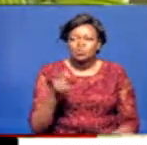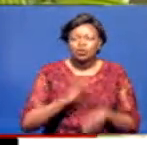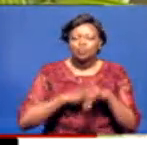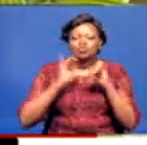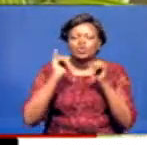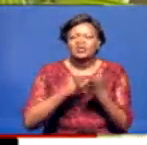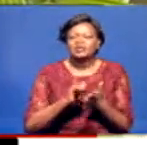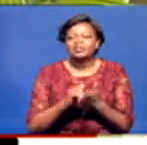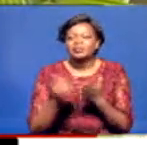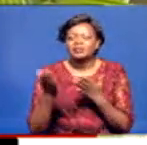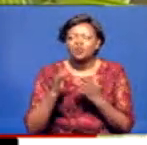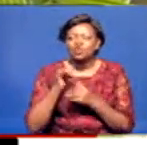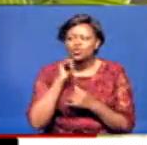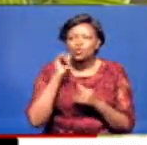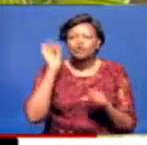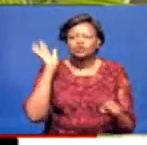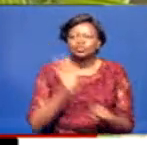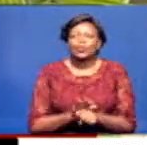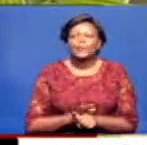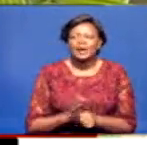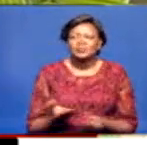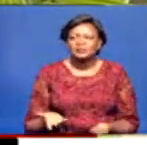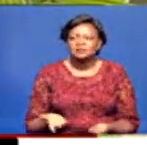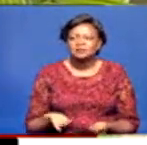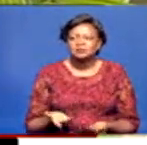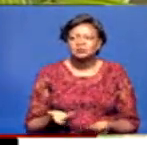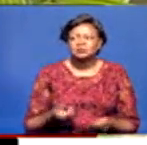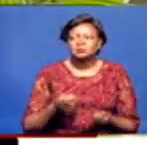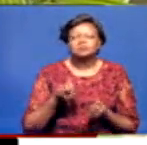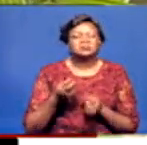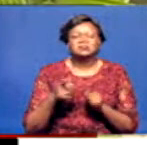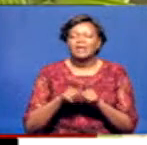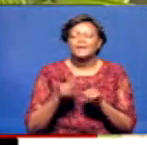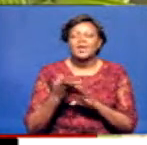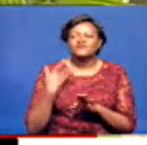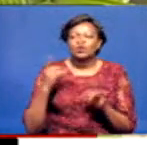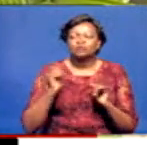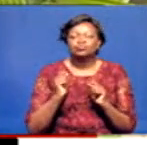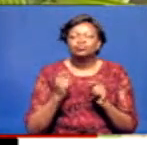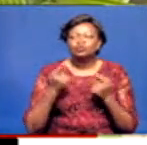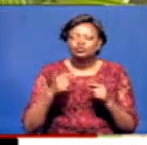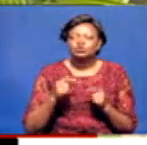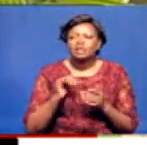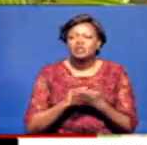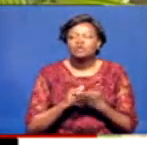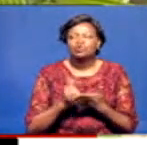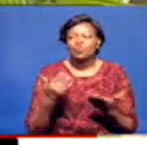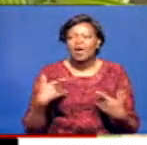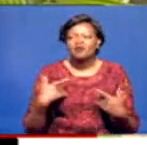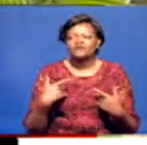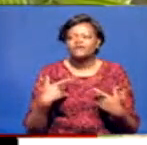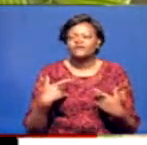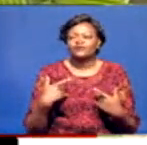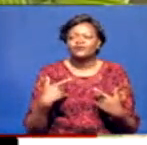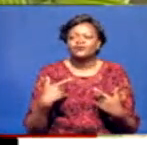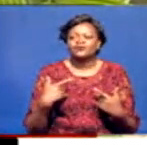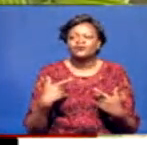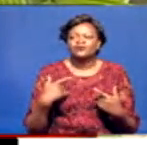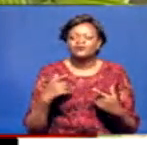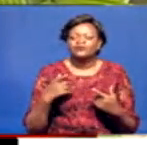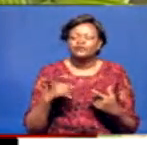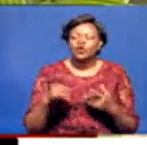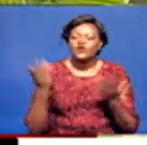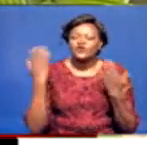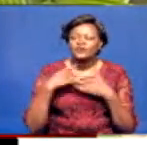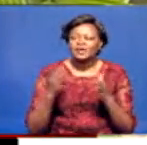least we are not so much on the rates that we were. We are praying that we will see zero so that these quarantine